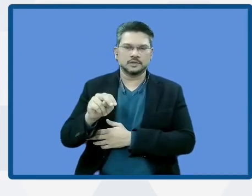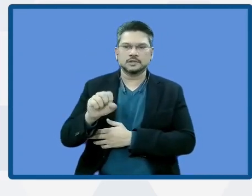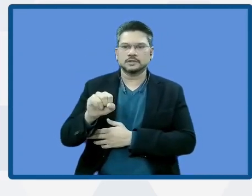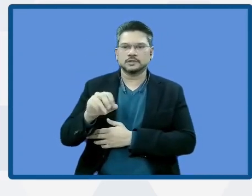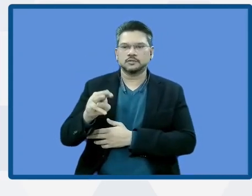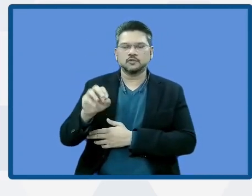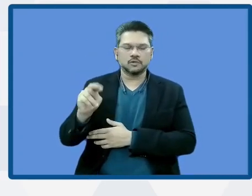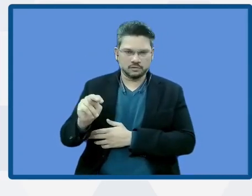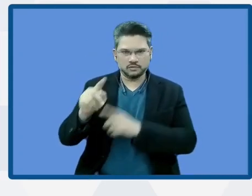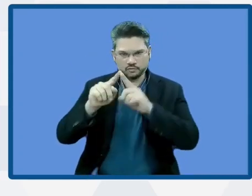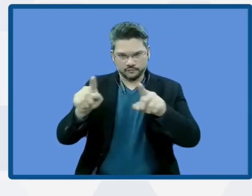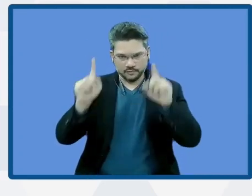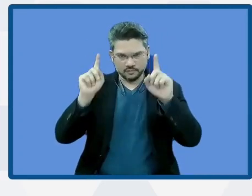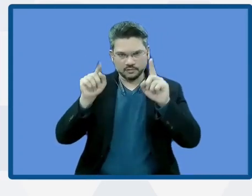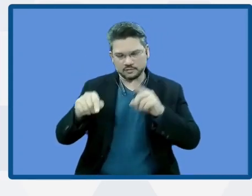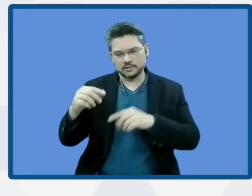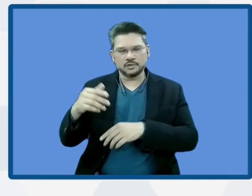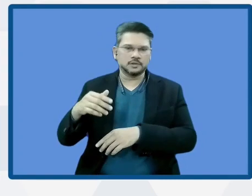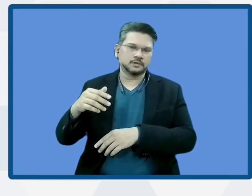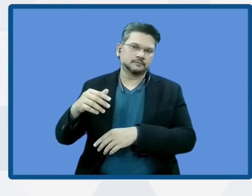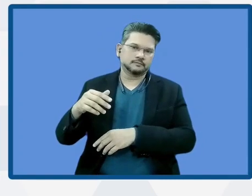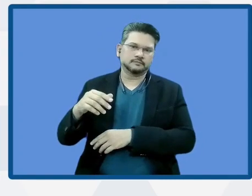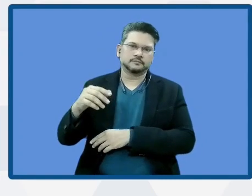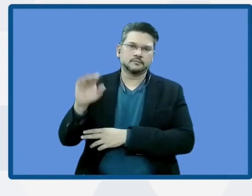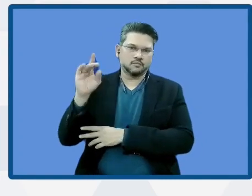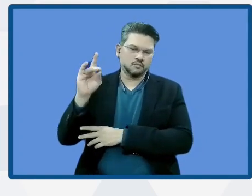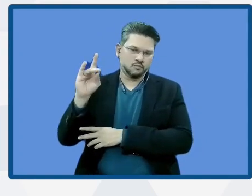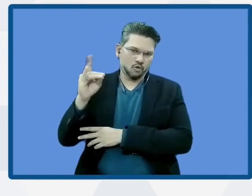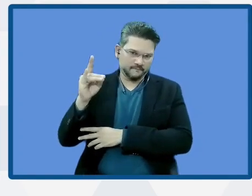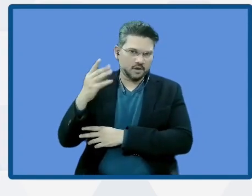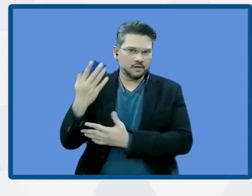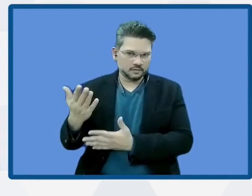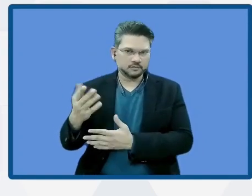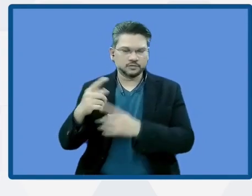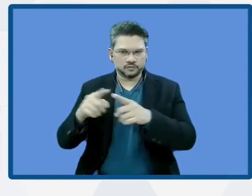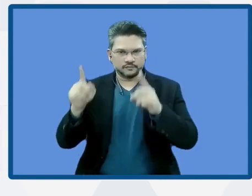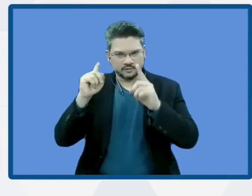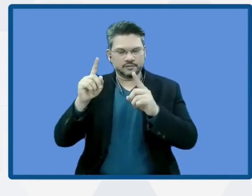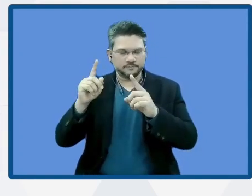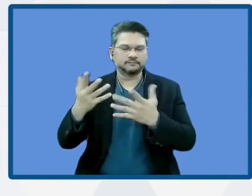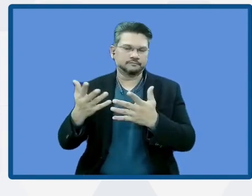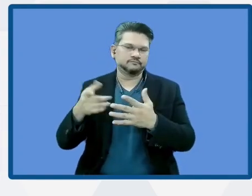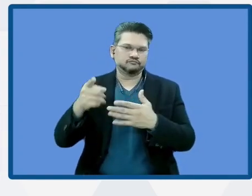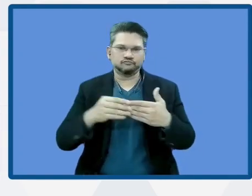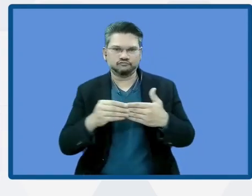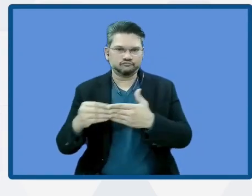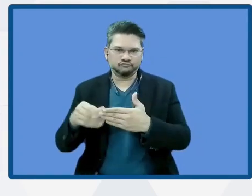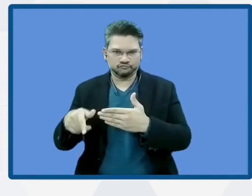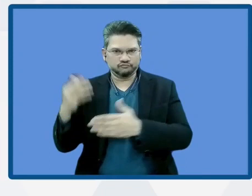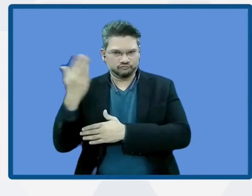University in Cochabamba, Bolivia, who will be leading the session, and Nicole Clot,